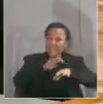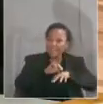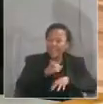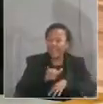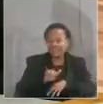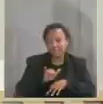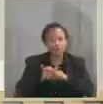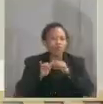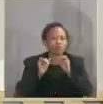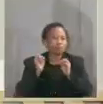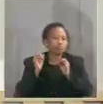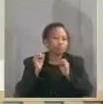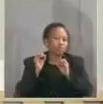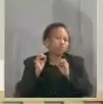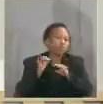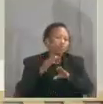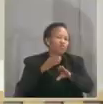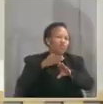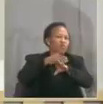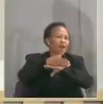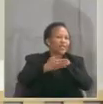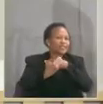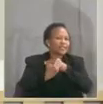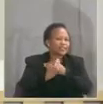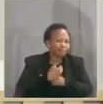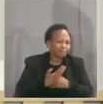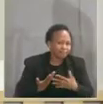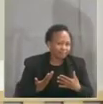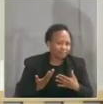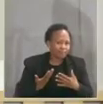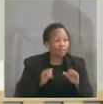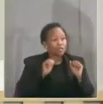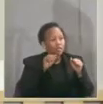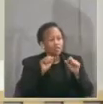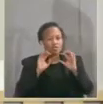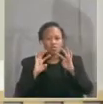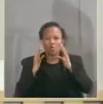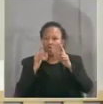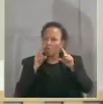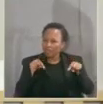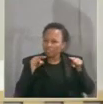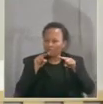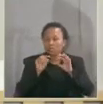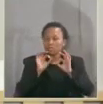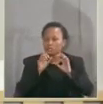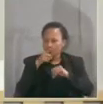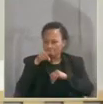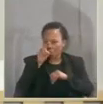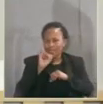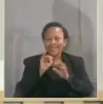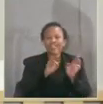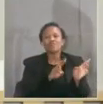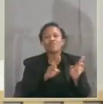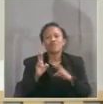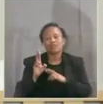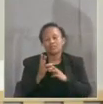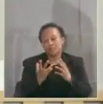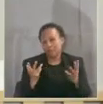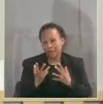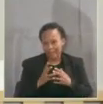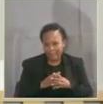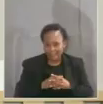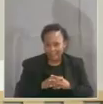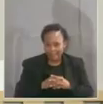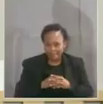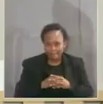to those? That is very correct, Commissioners. It refers to